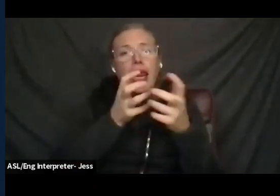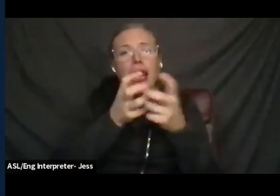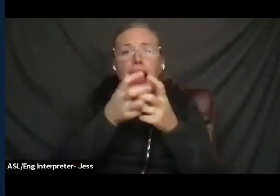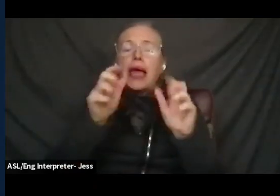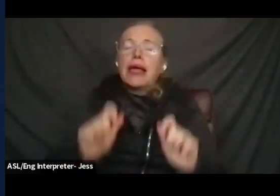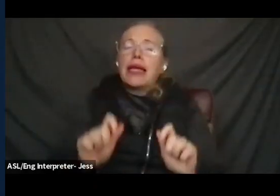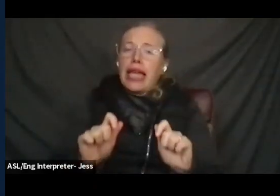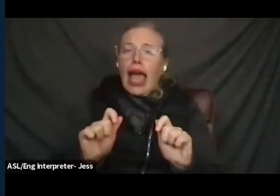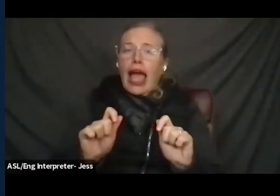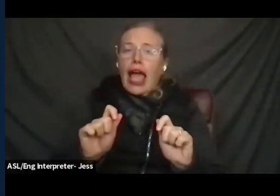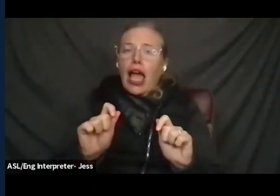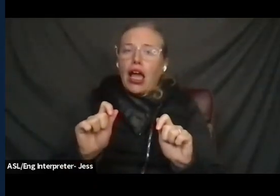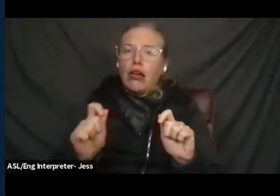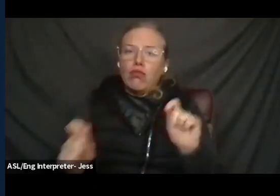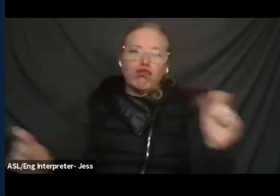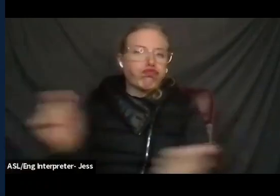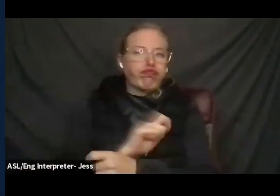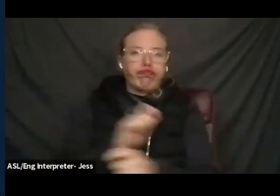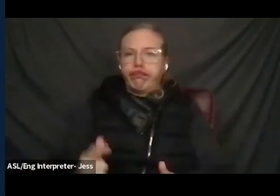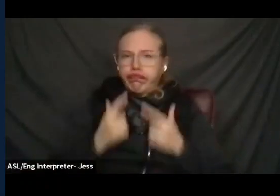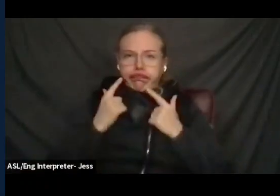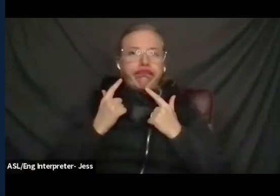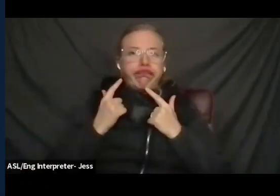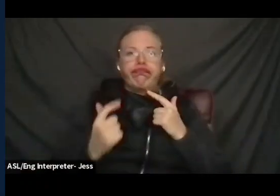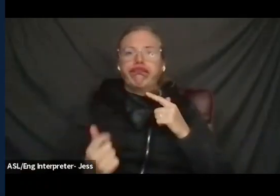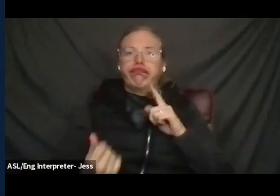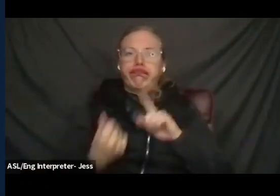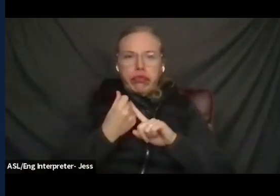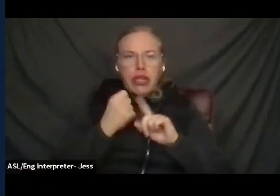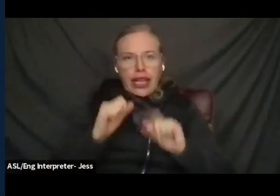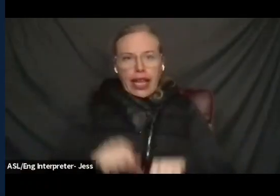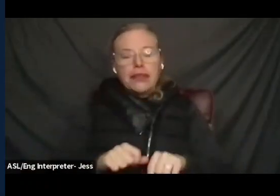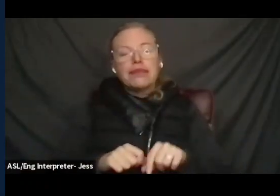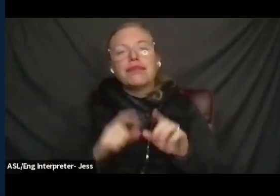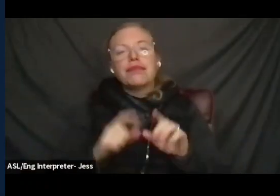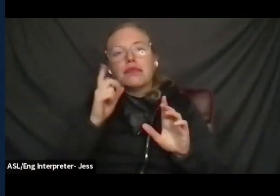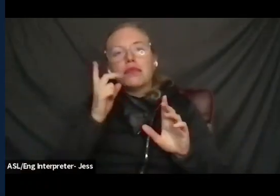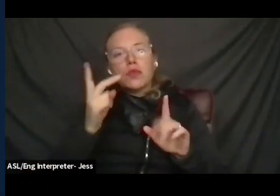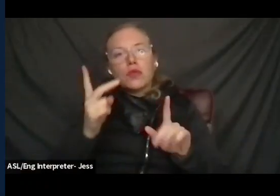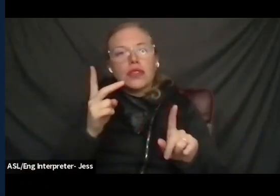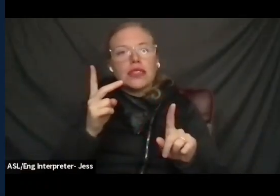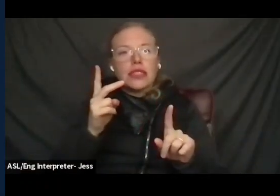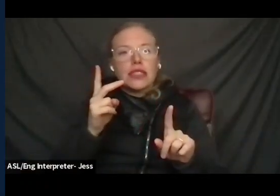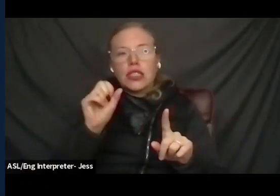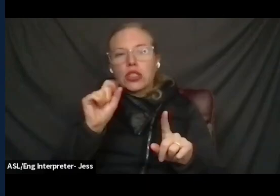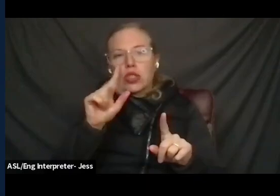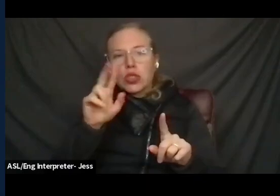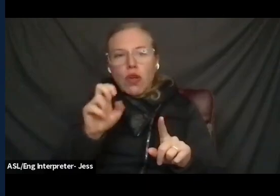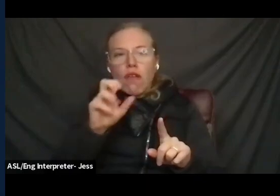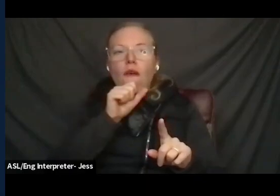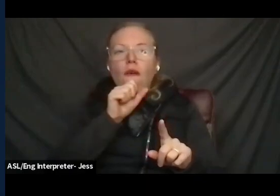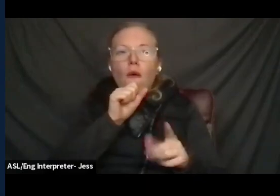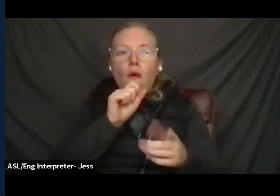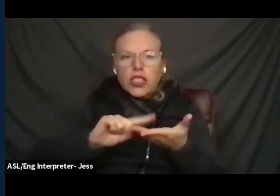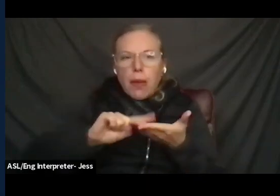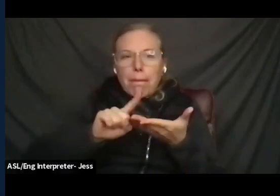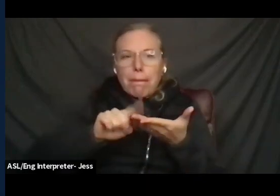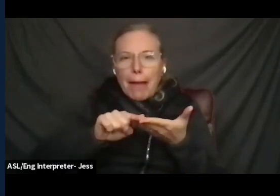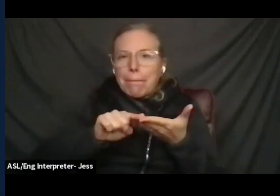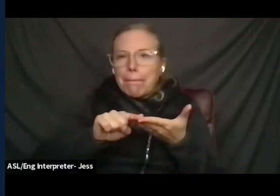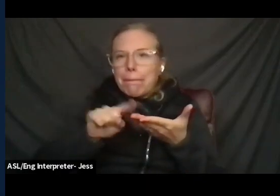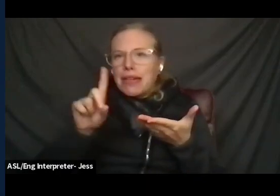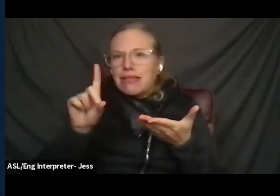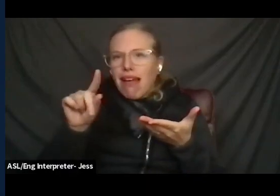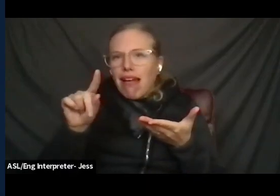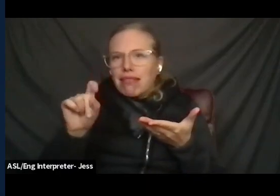be life-changing or life-altering. Here, you can see on the stove the orange bump dots